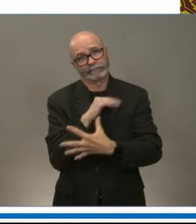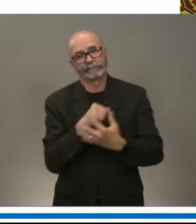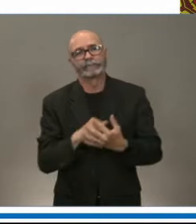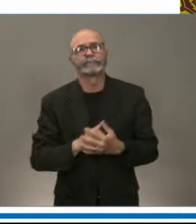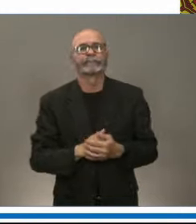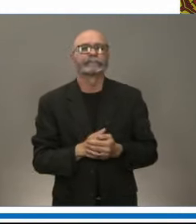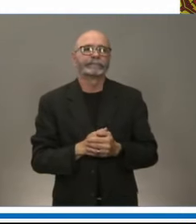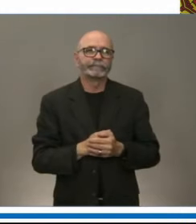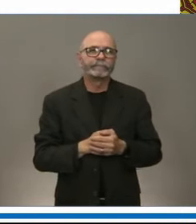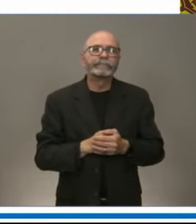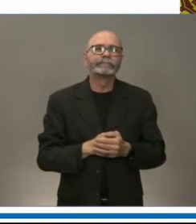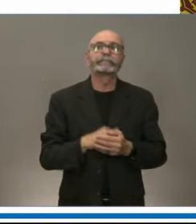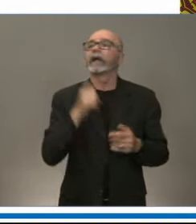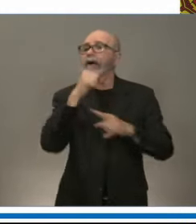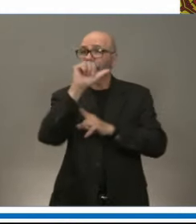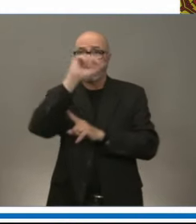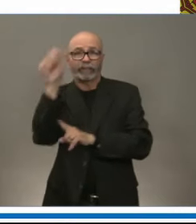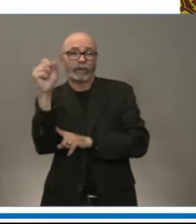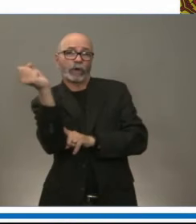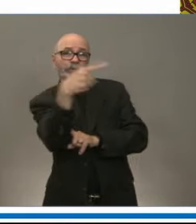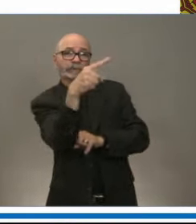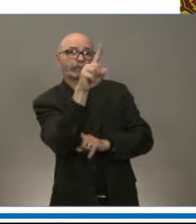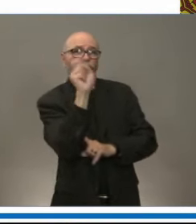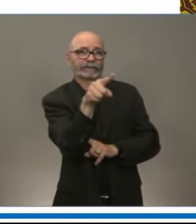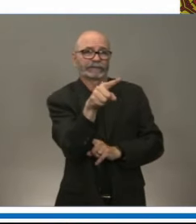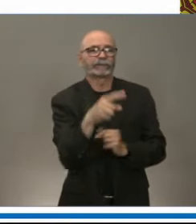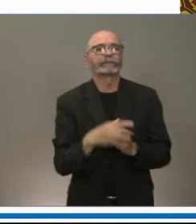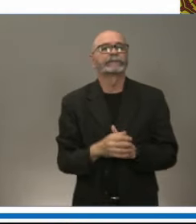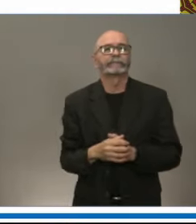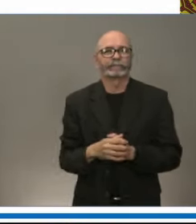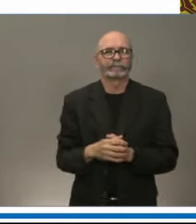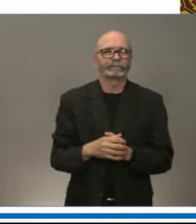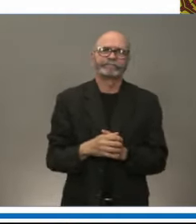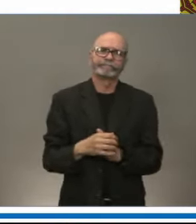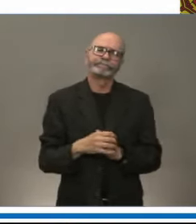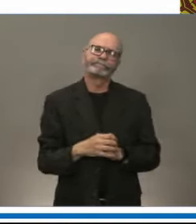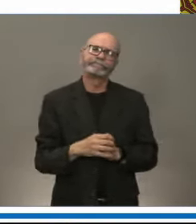testing numbers are definitely going up. I think I recall